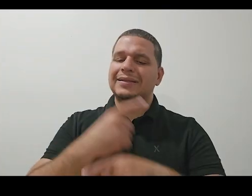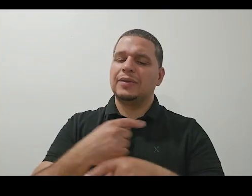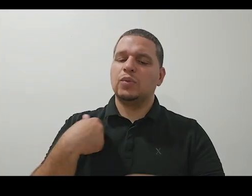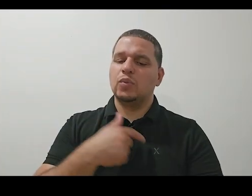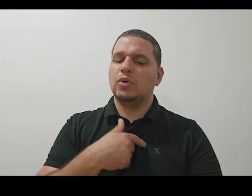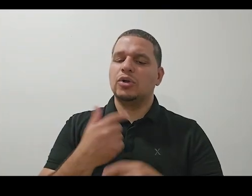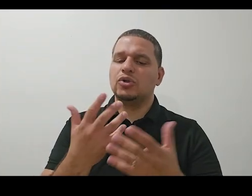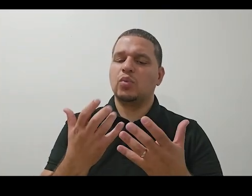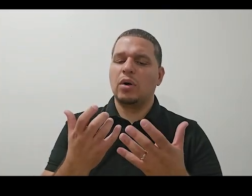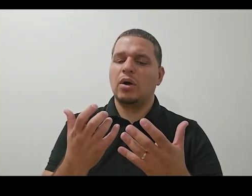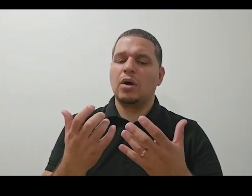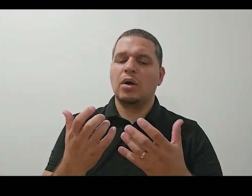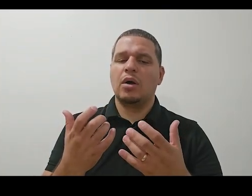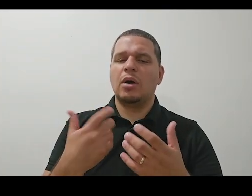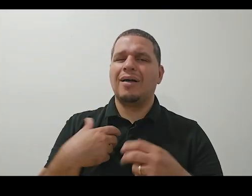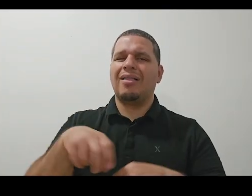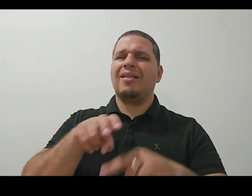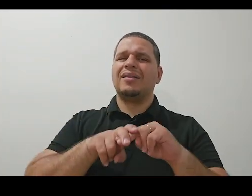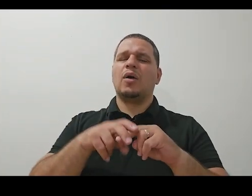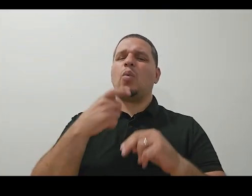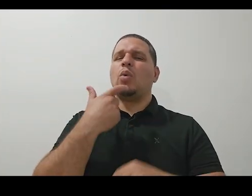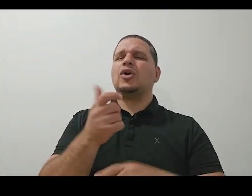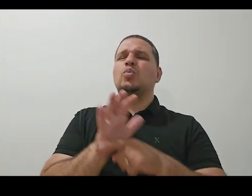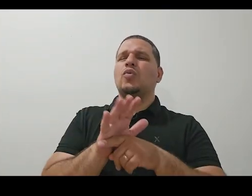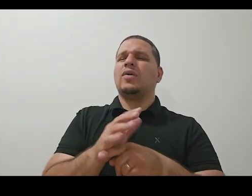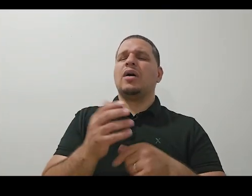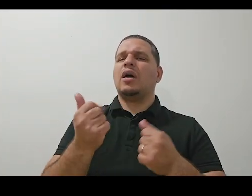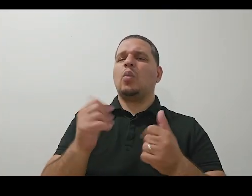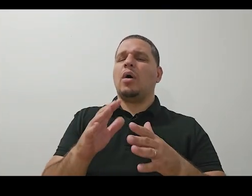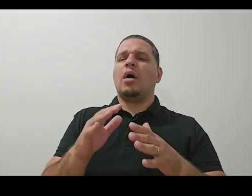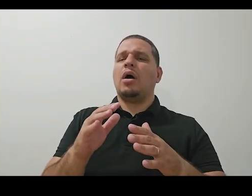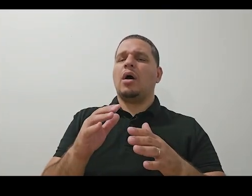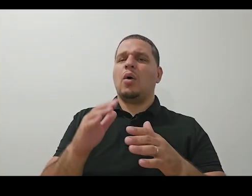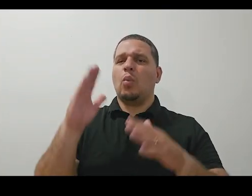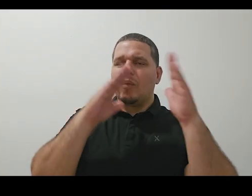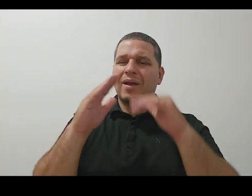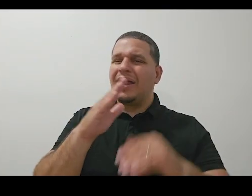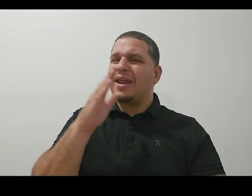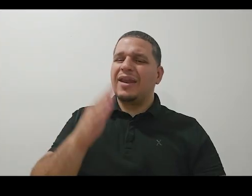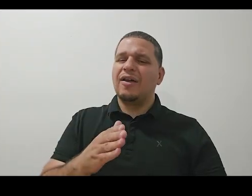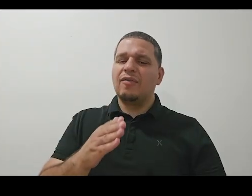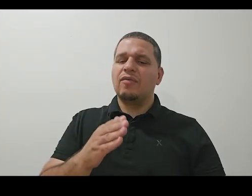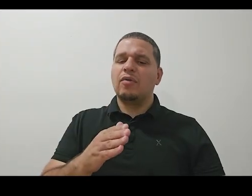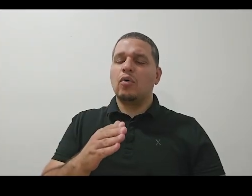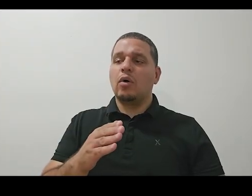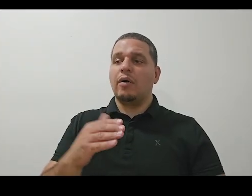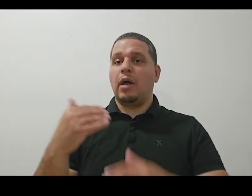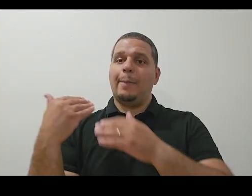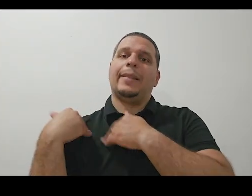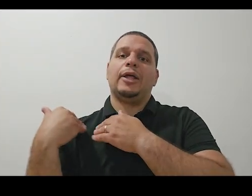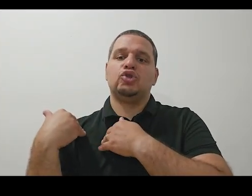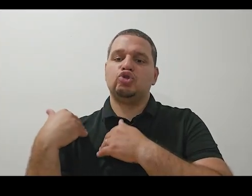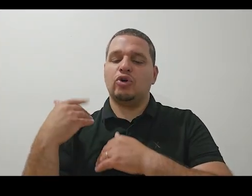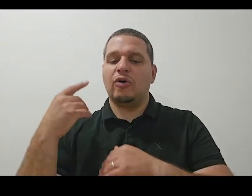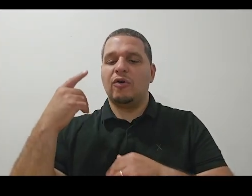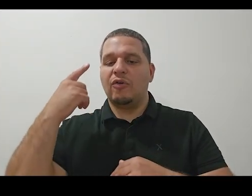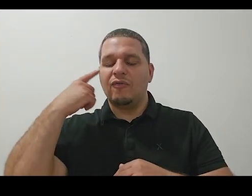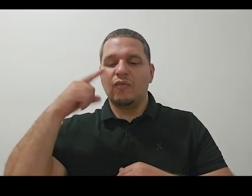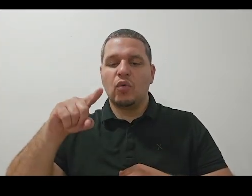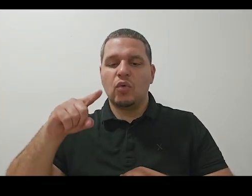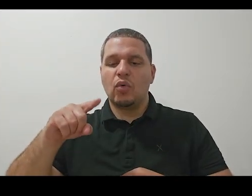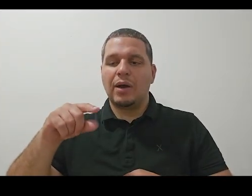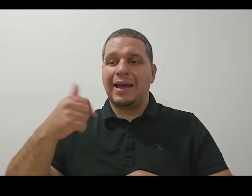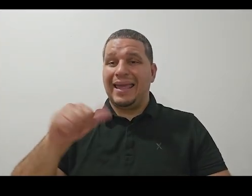warriors, but there are days that we just want to lie in bed or watch a movie or something, right? Like it's never a responsible or